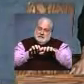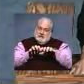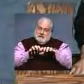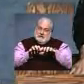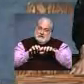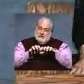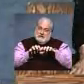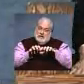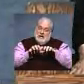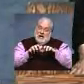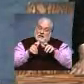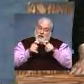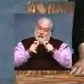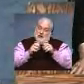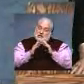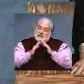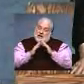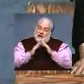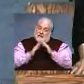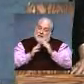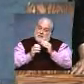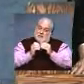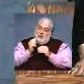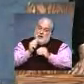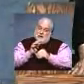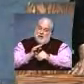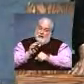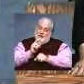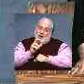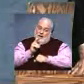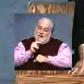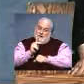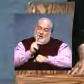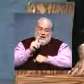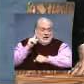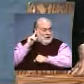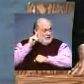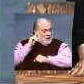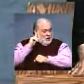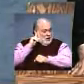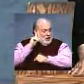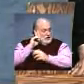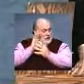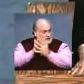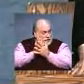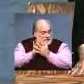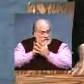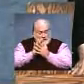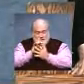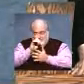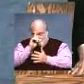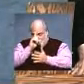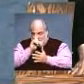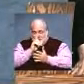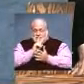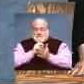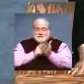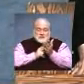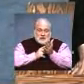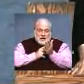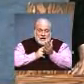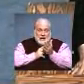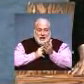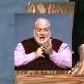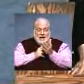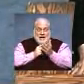most of Arkansas. And you've heard an awful lot about the traffic, and it is the truth. And having spent my